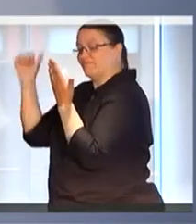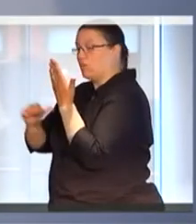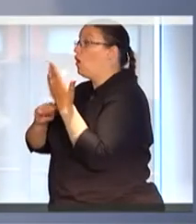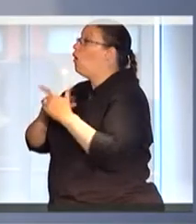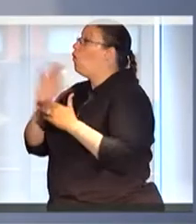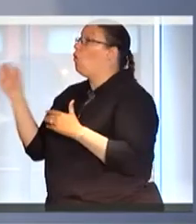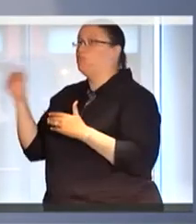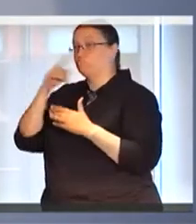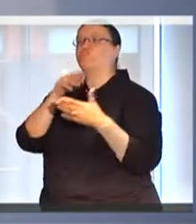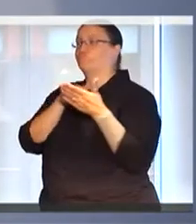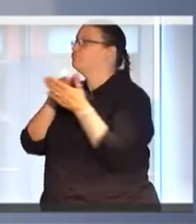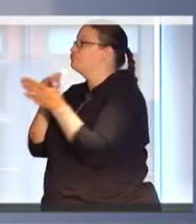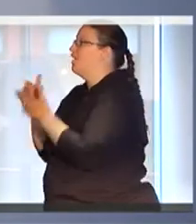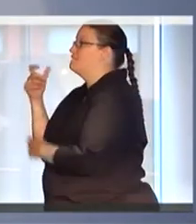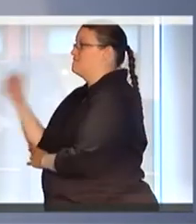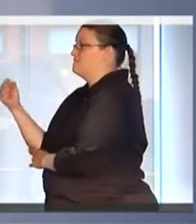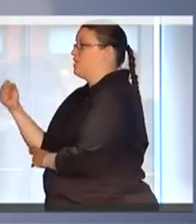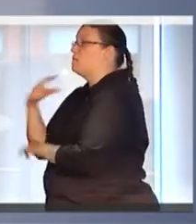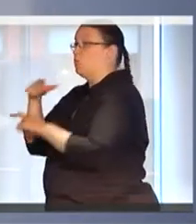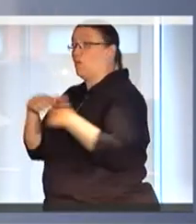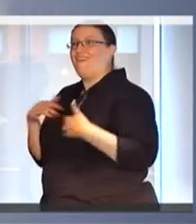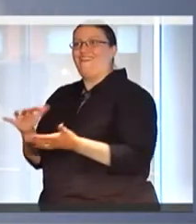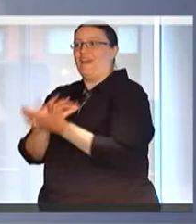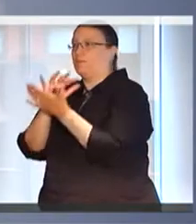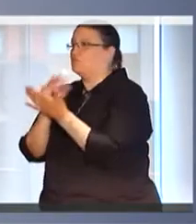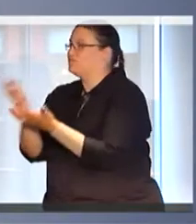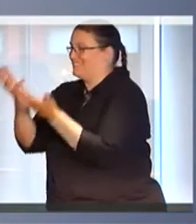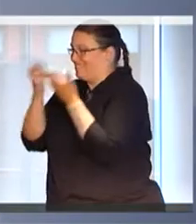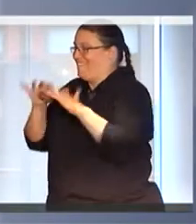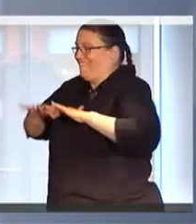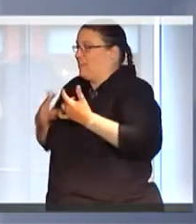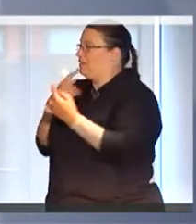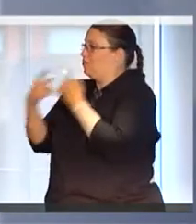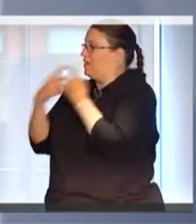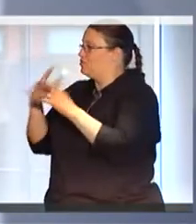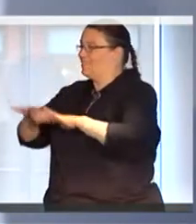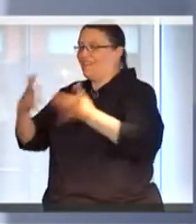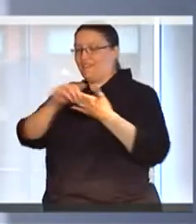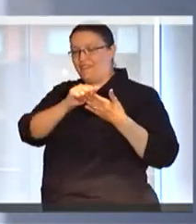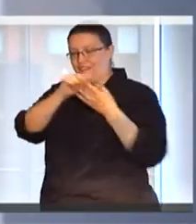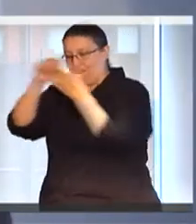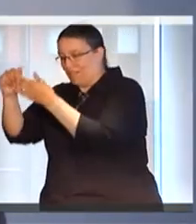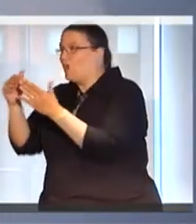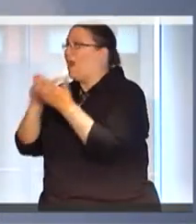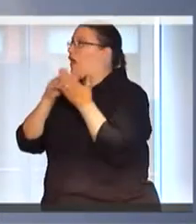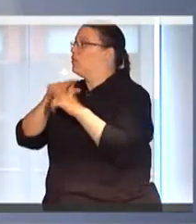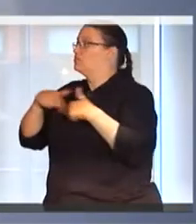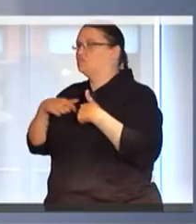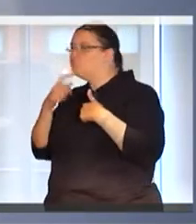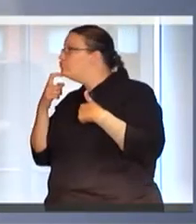to receiving information and guidance that will point us in the right direction, particularly where there's sustained and persistent